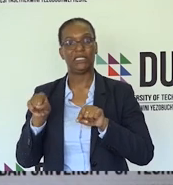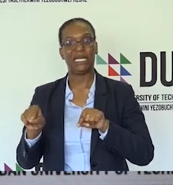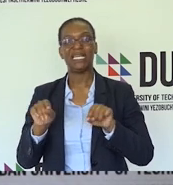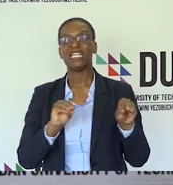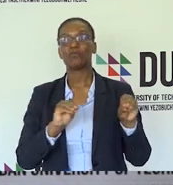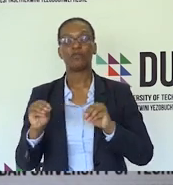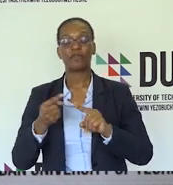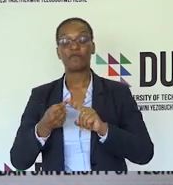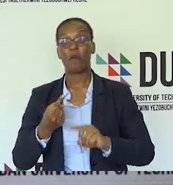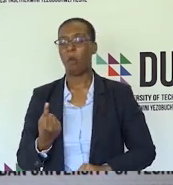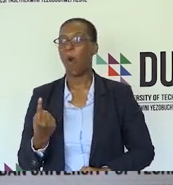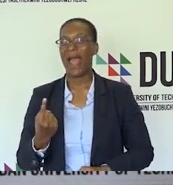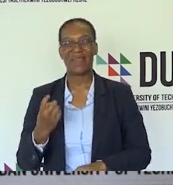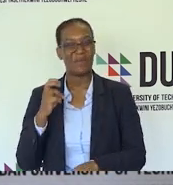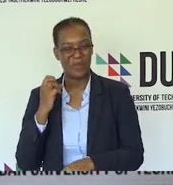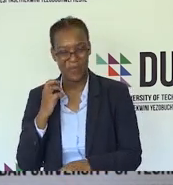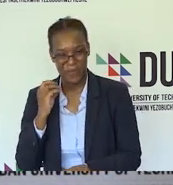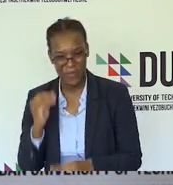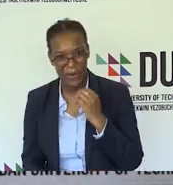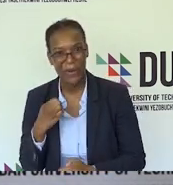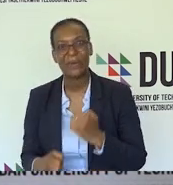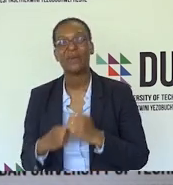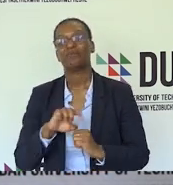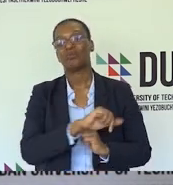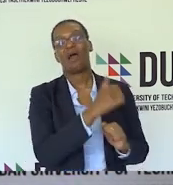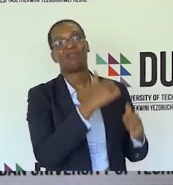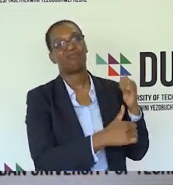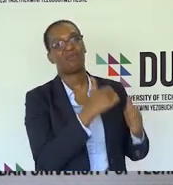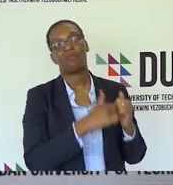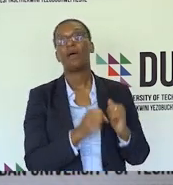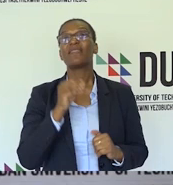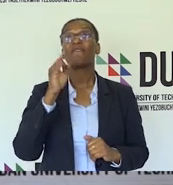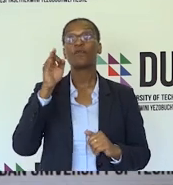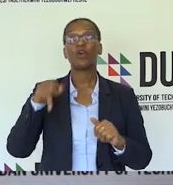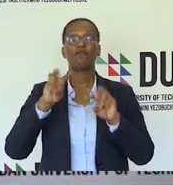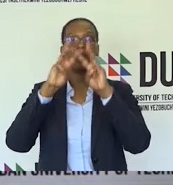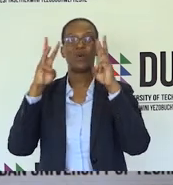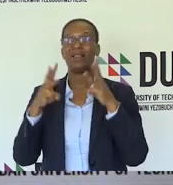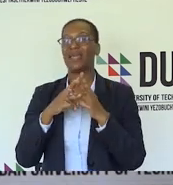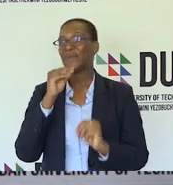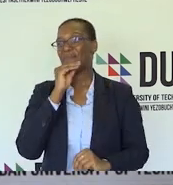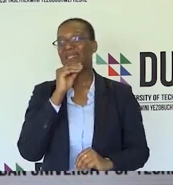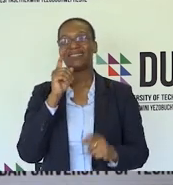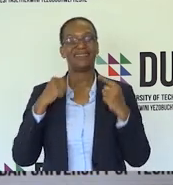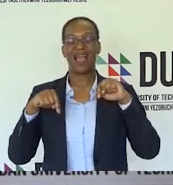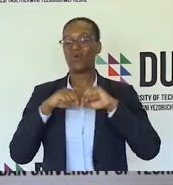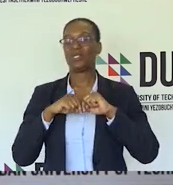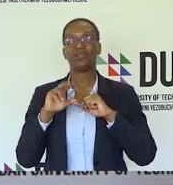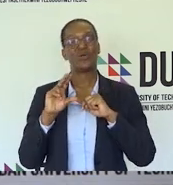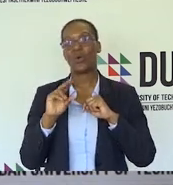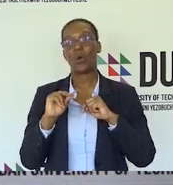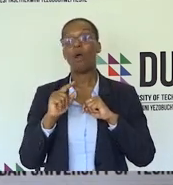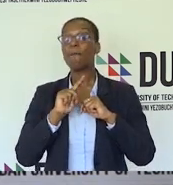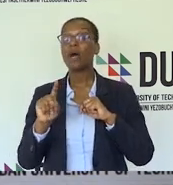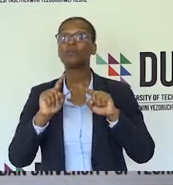is moving from one crisis to another. The future of this world and this country is not ours as older people, but